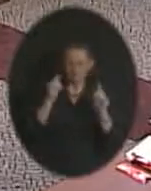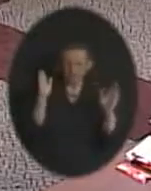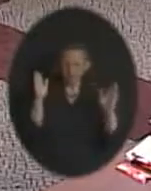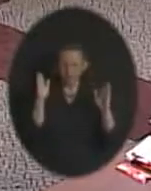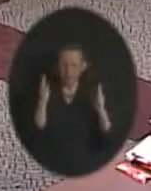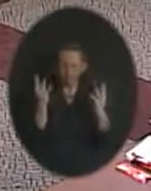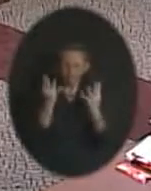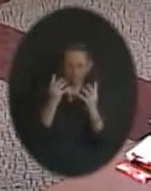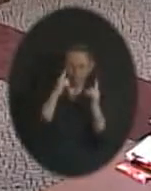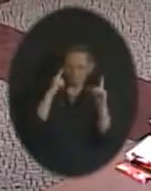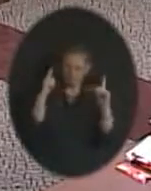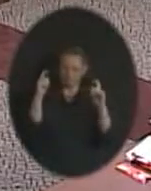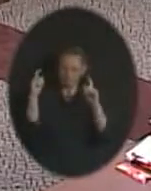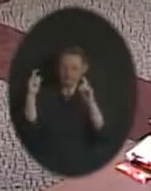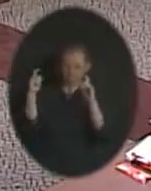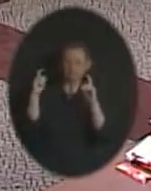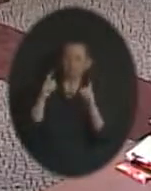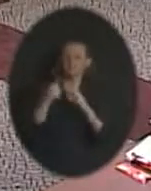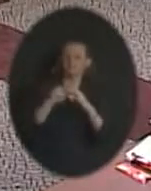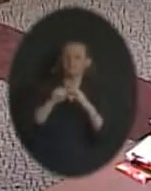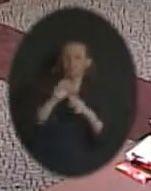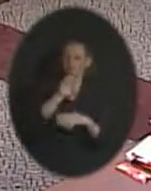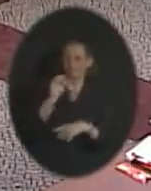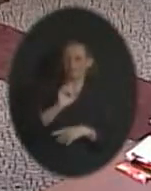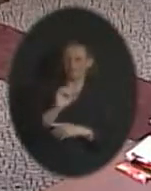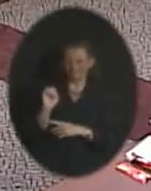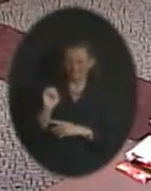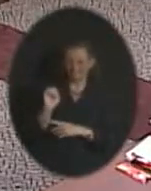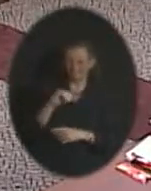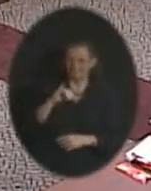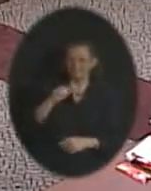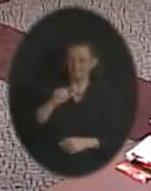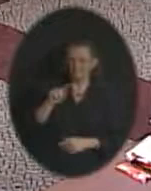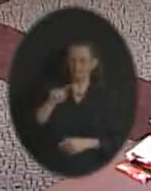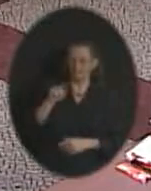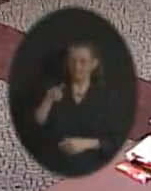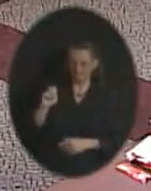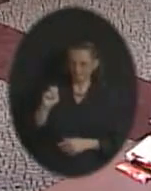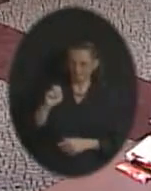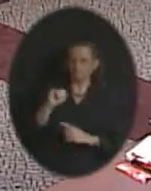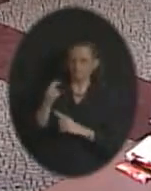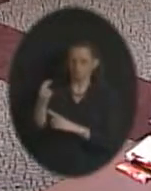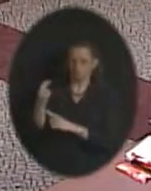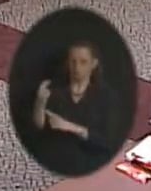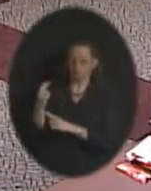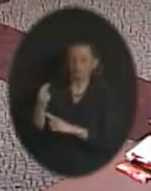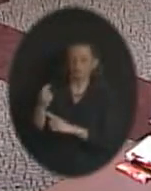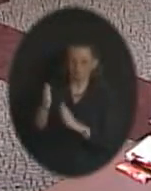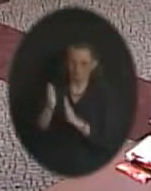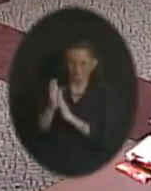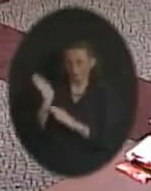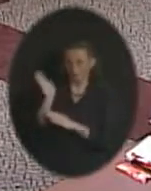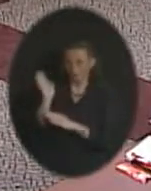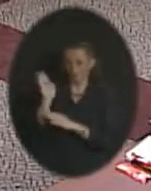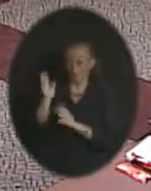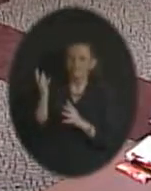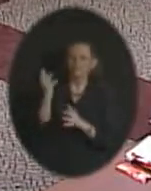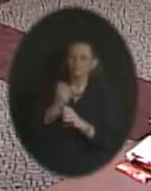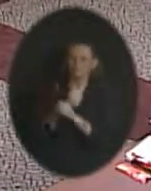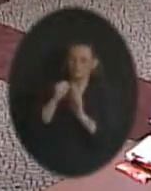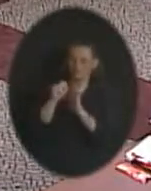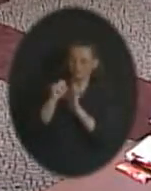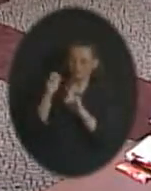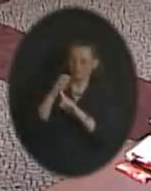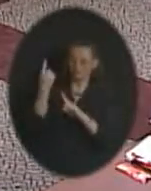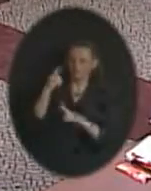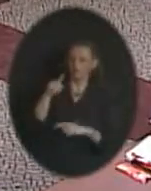about it. Let's start with Olathe East. From Olathe East, we have Jasmine Thomas, a junior, wave, who won the state championship in